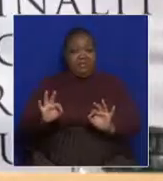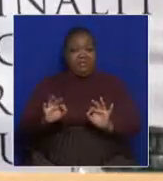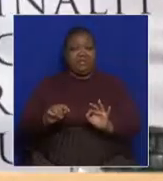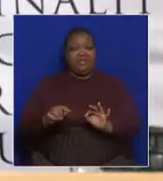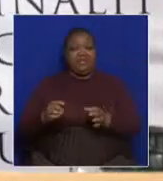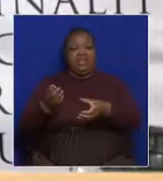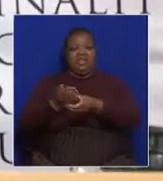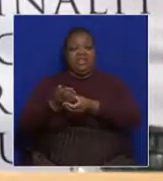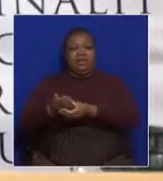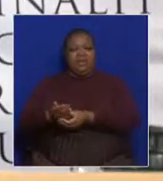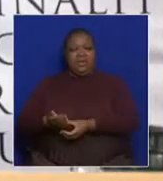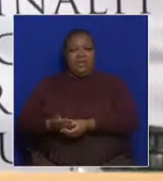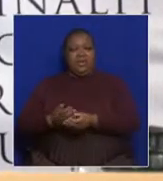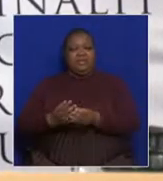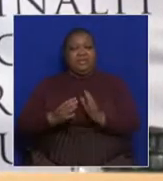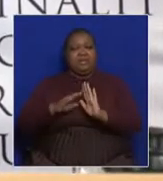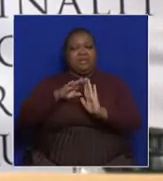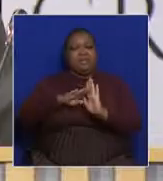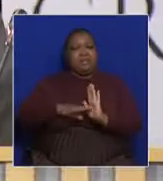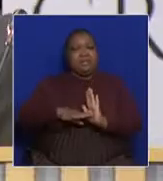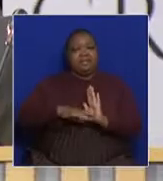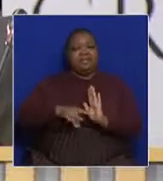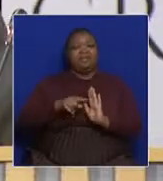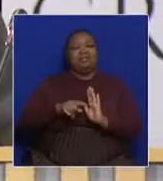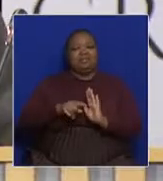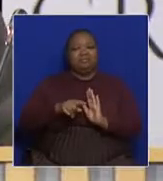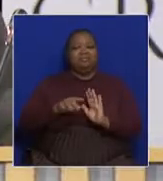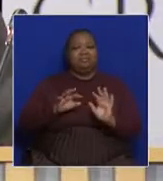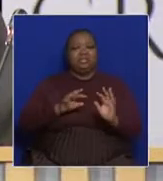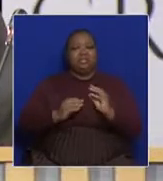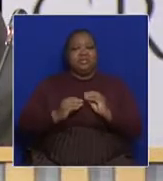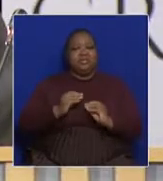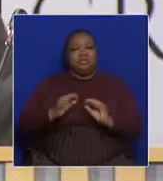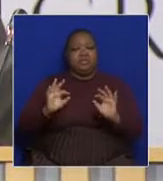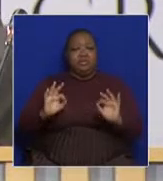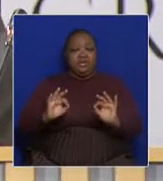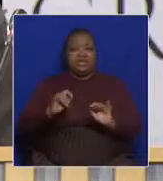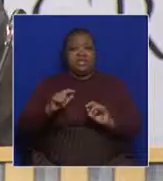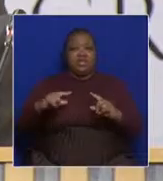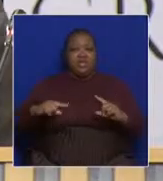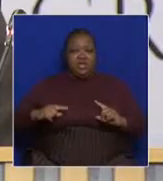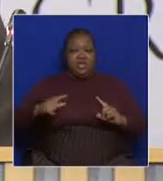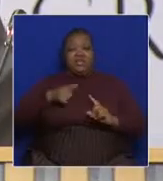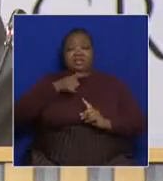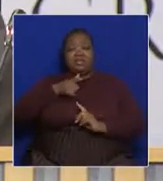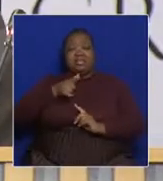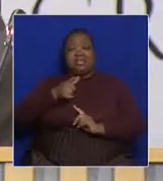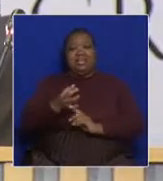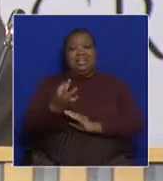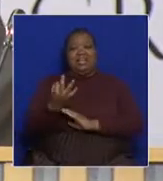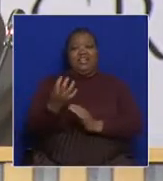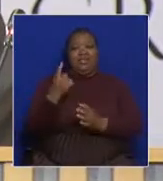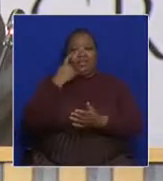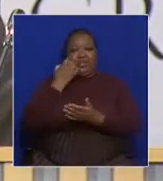be able to find your place. Just to warn you that it's now 3 exhibit files as opposed to 2. Thank you.